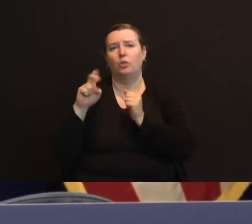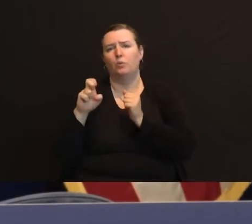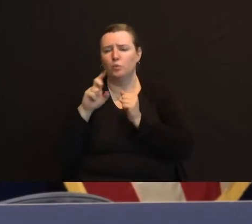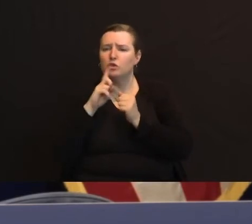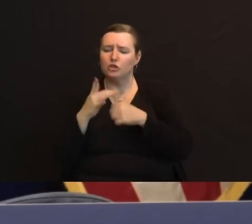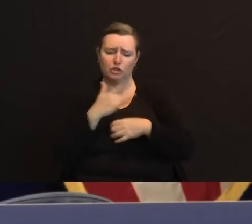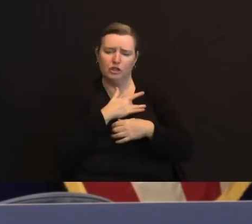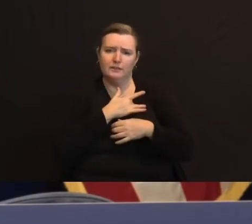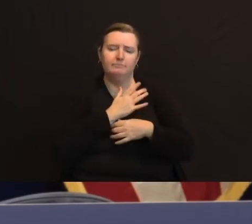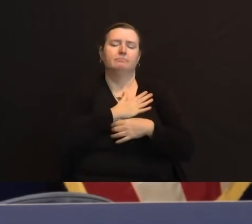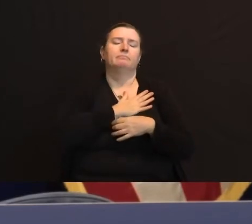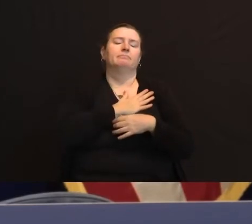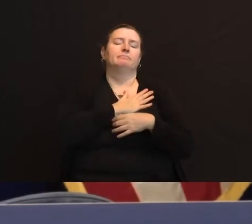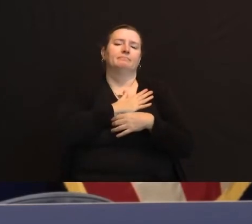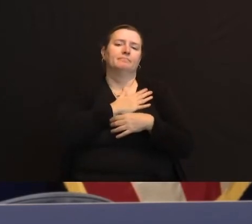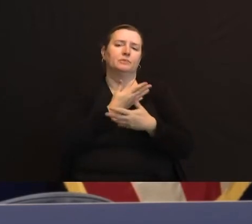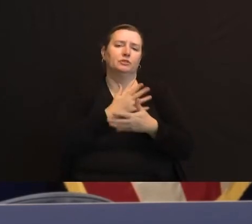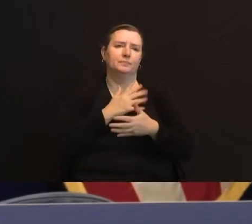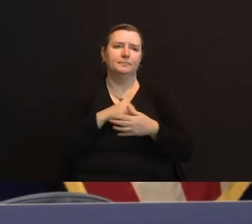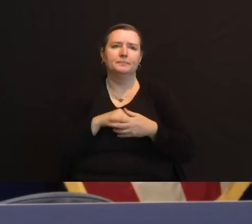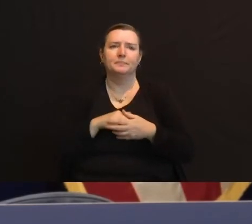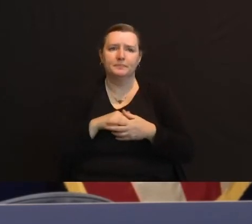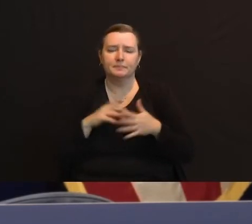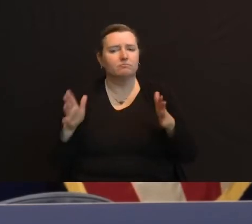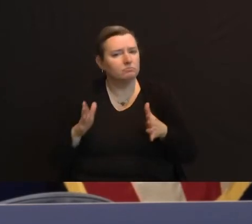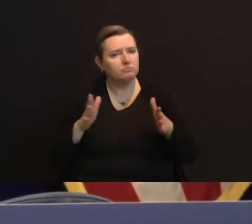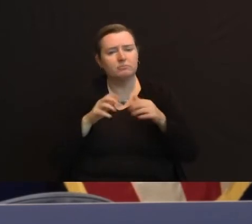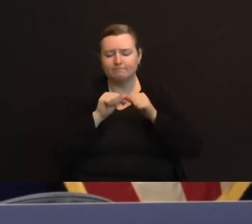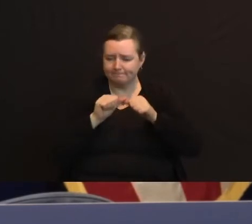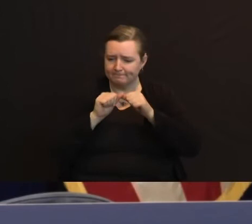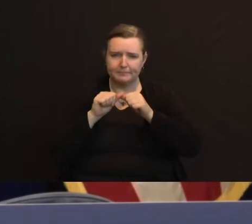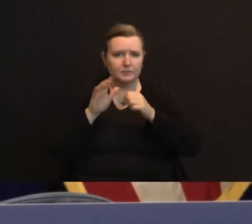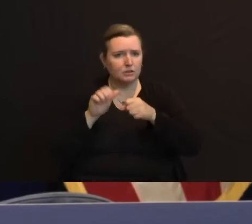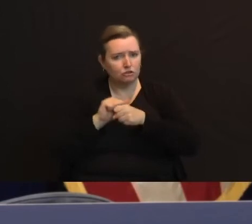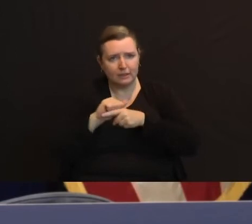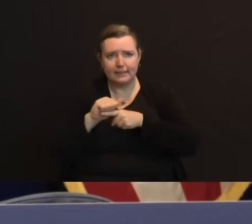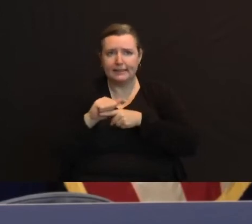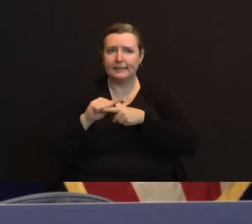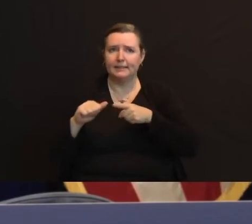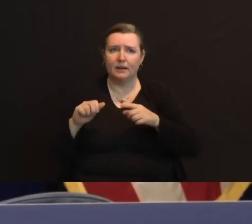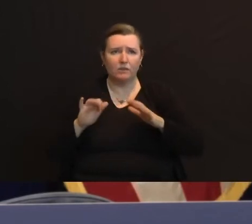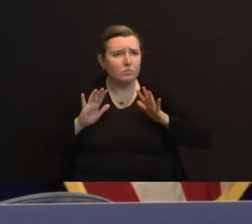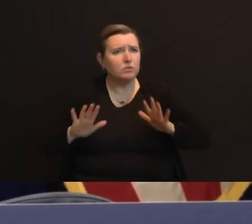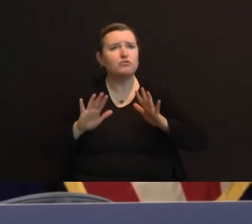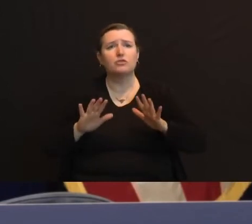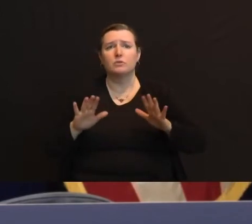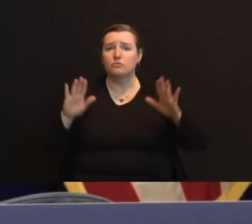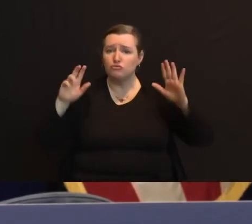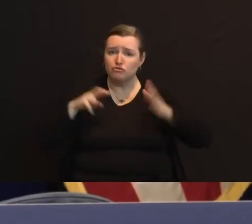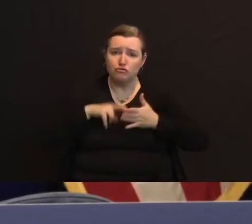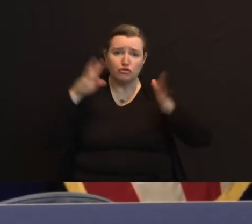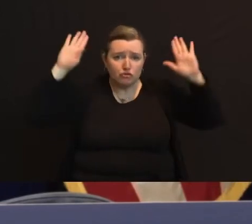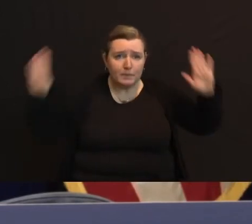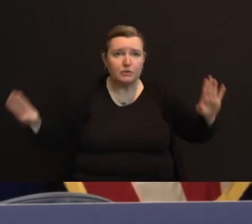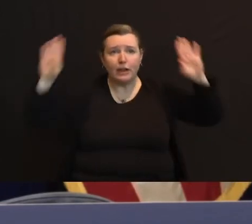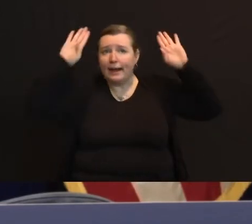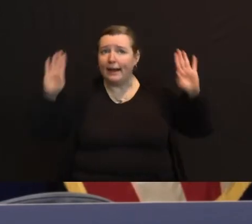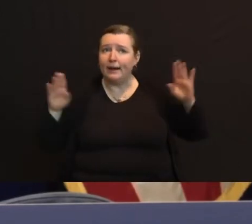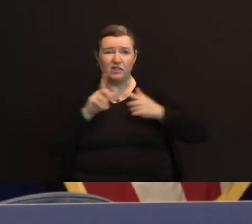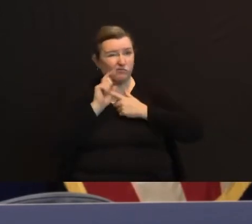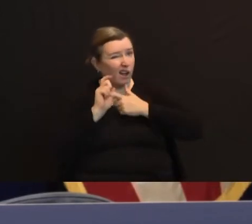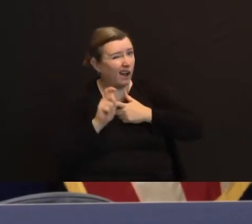force behind everything that they do. I told them whether it's a push-up, whether it's a jumping jack, whether it's a 1.5 mile